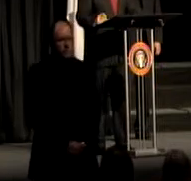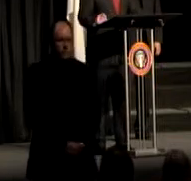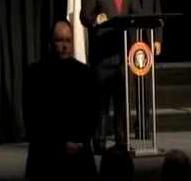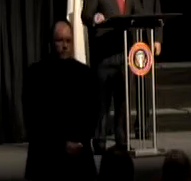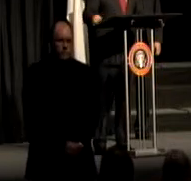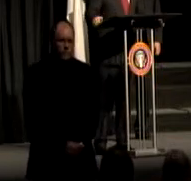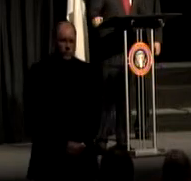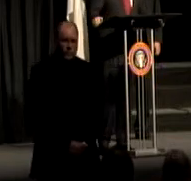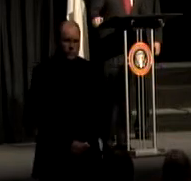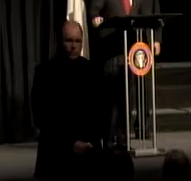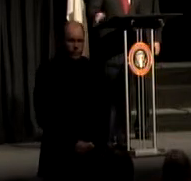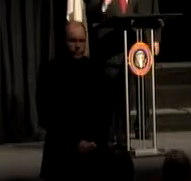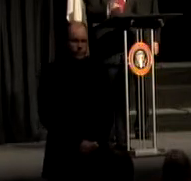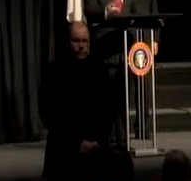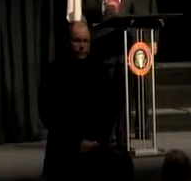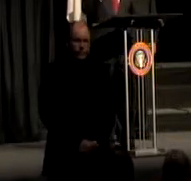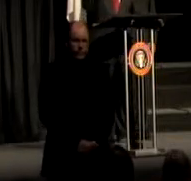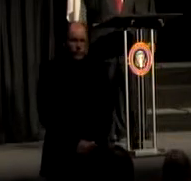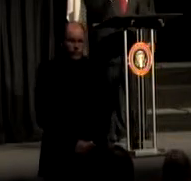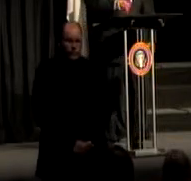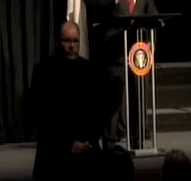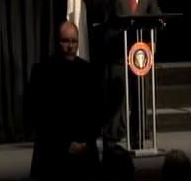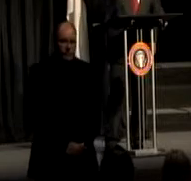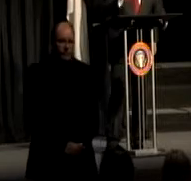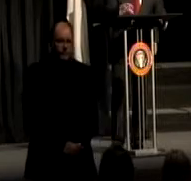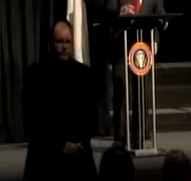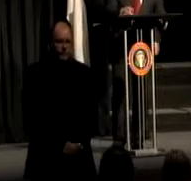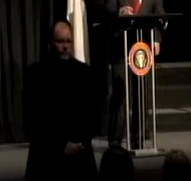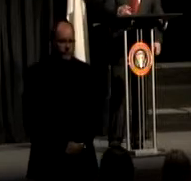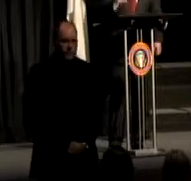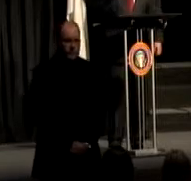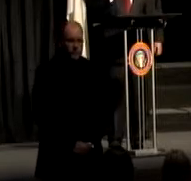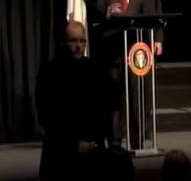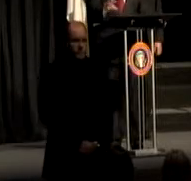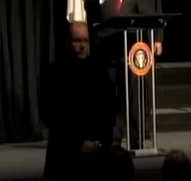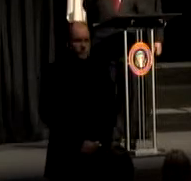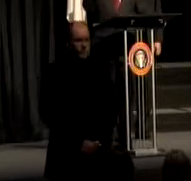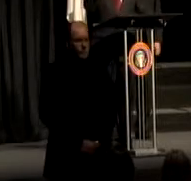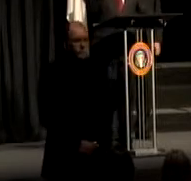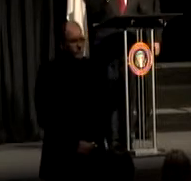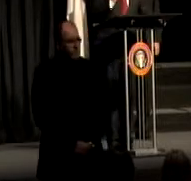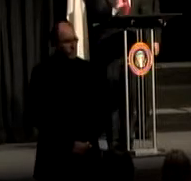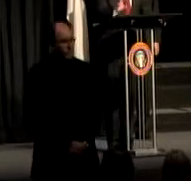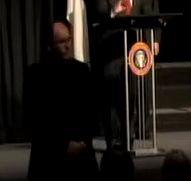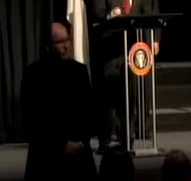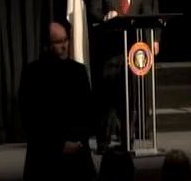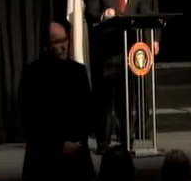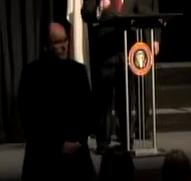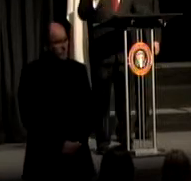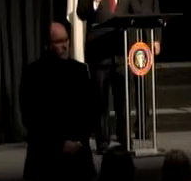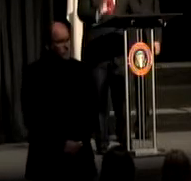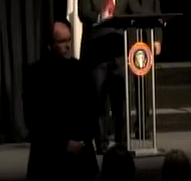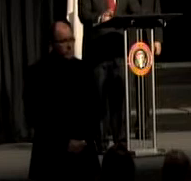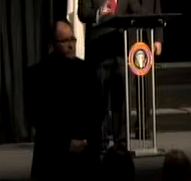understand the concept but we believe the Bible is very clear that God God the